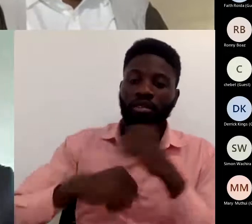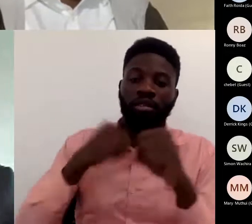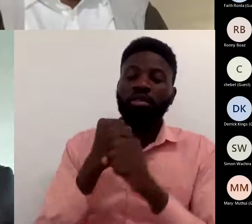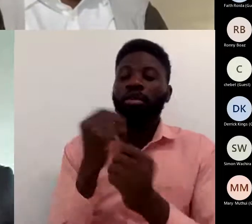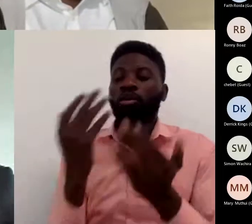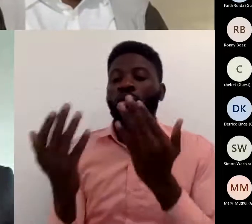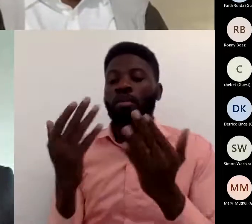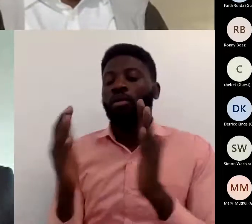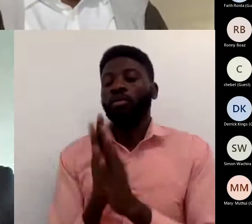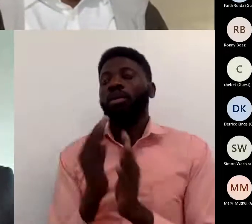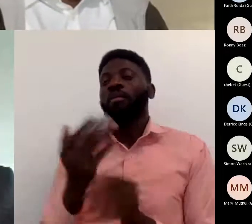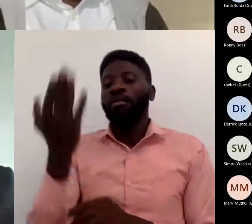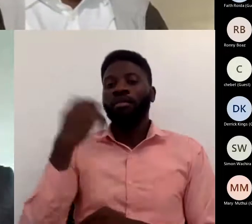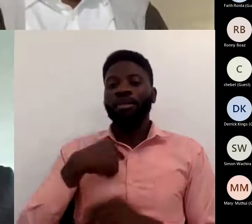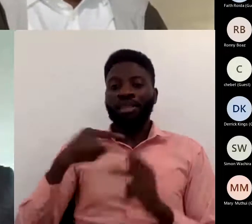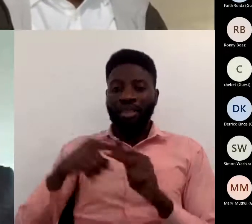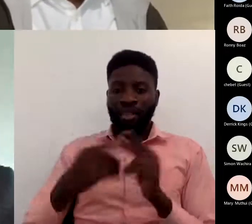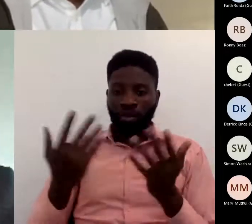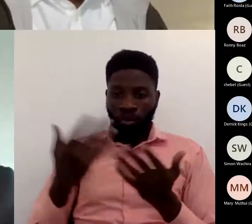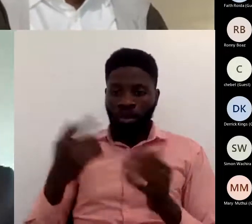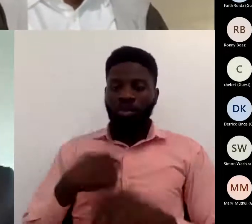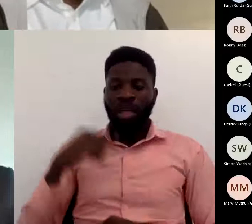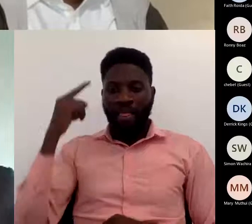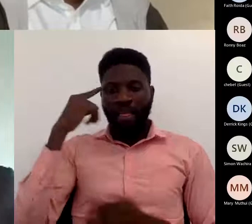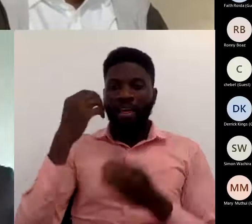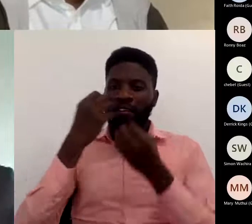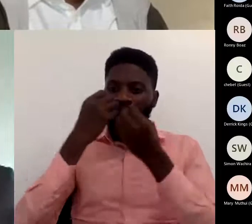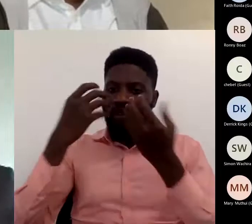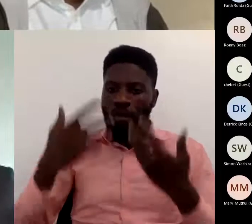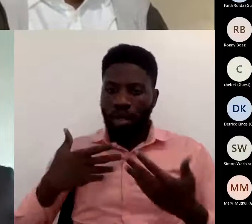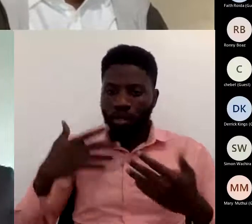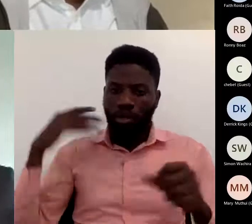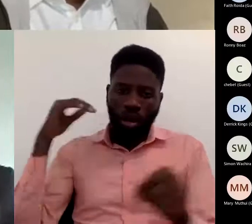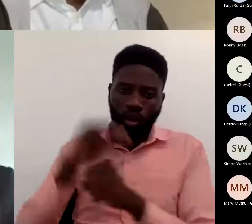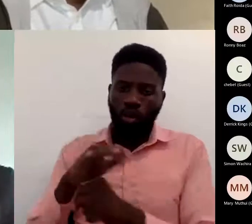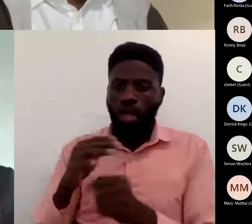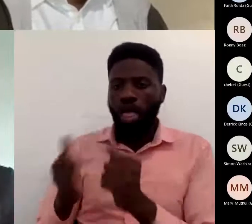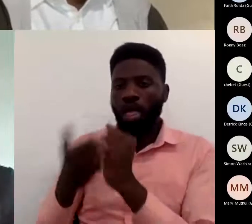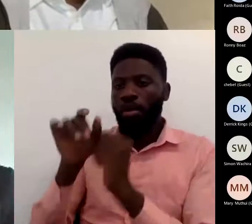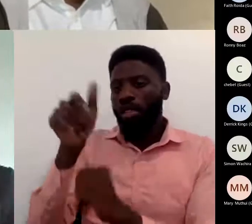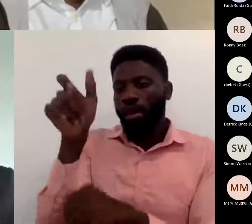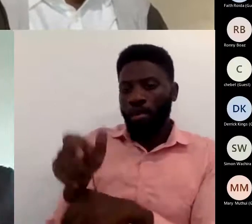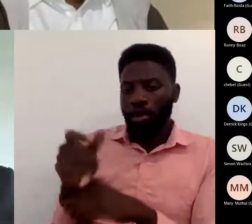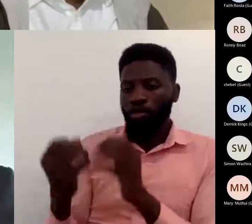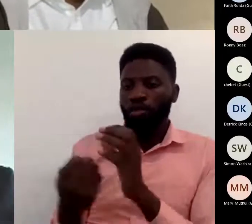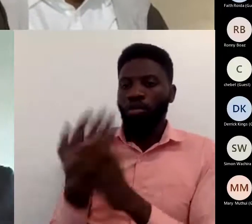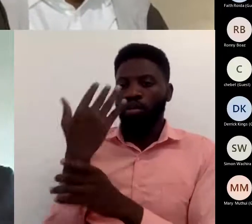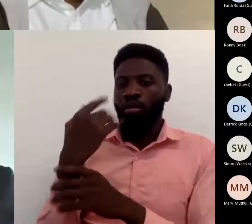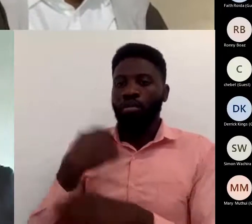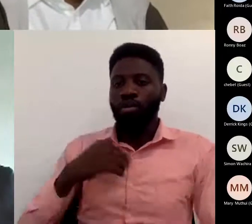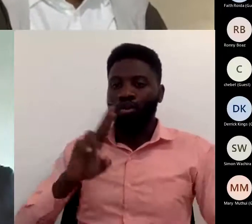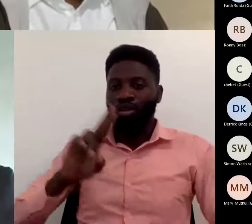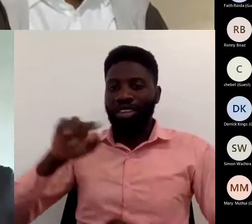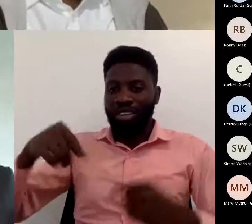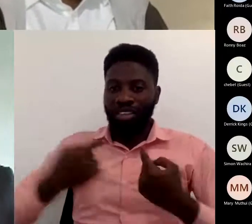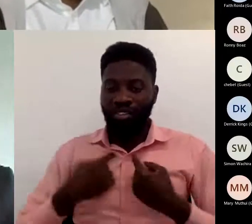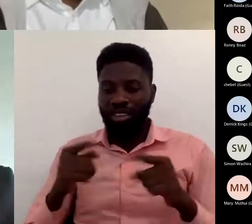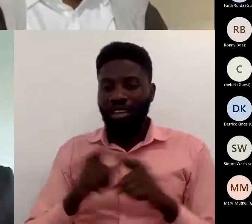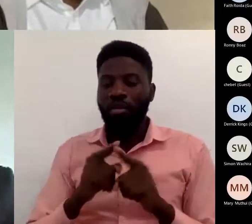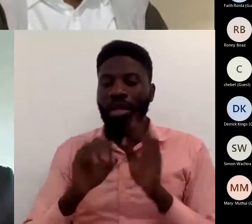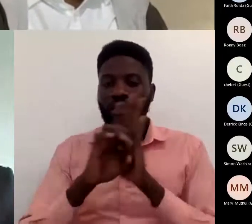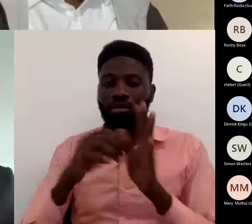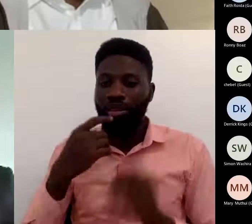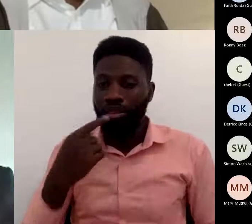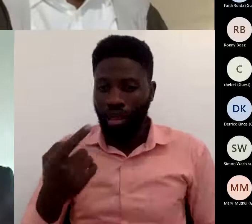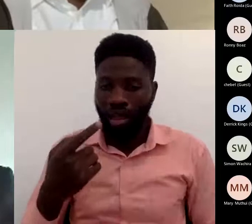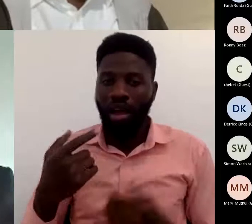I started, I think I have a lot of information that can help somebody grow. So I'm just using myself as an example to say, there's